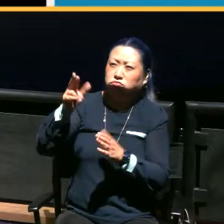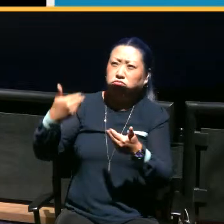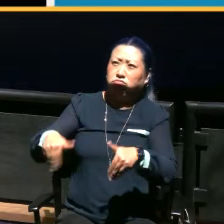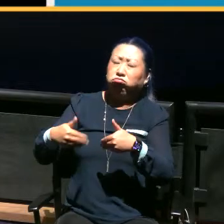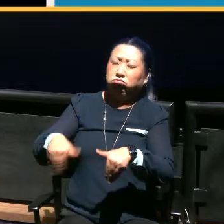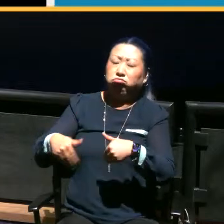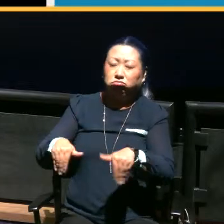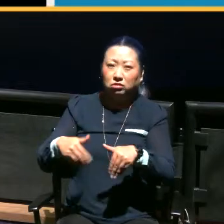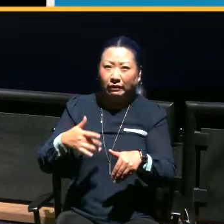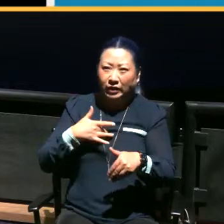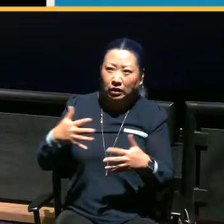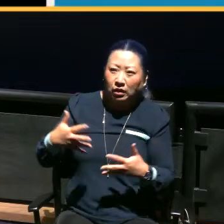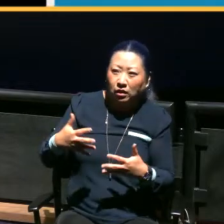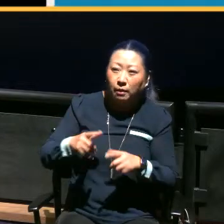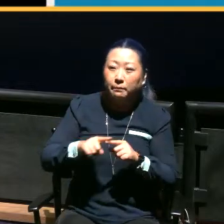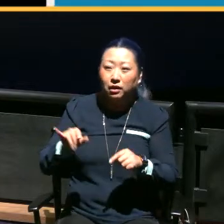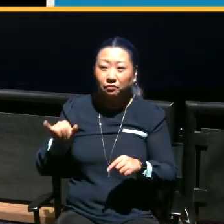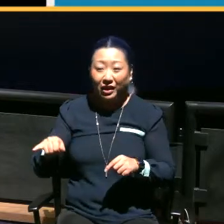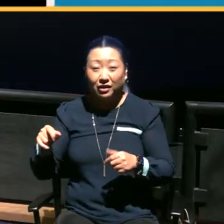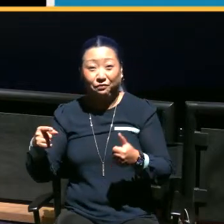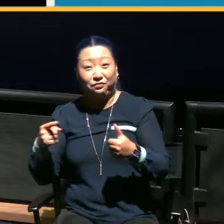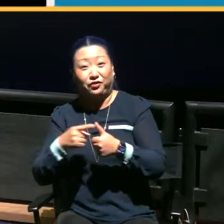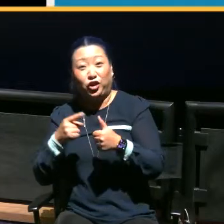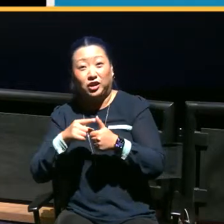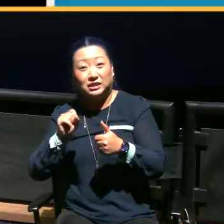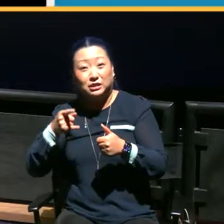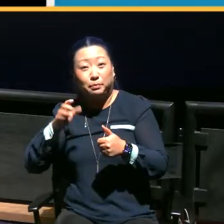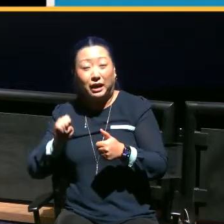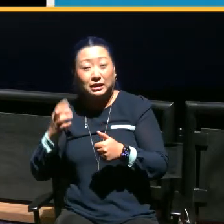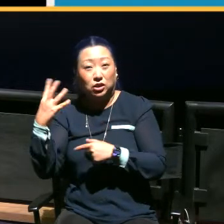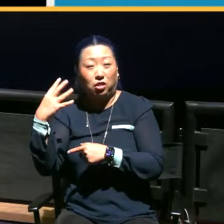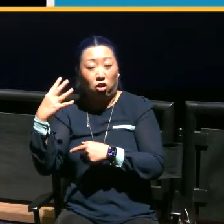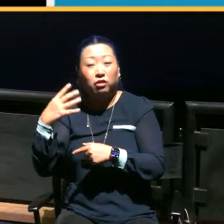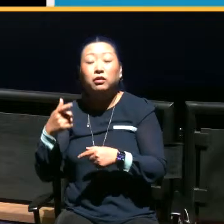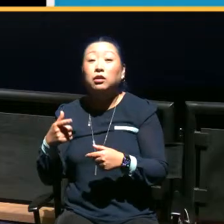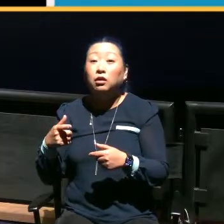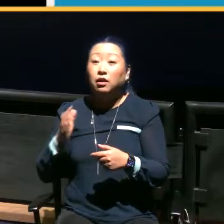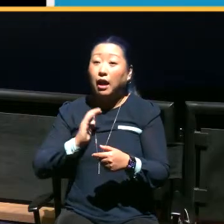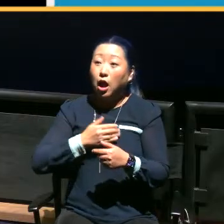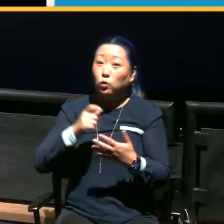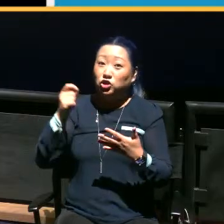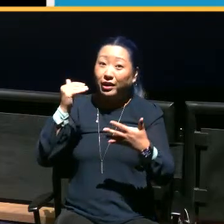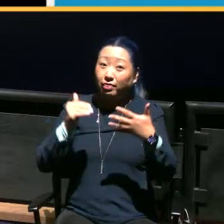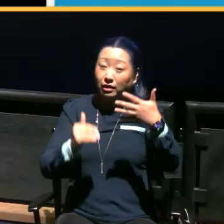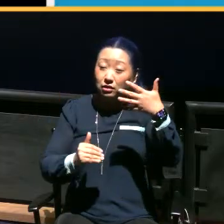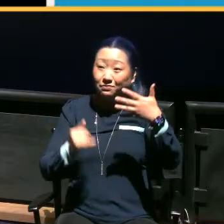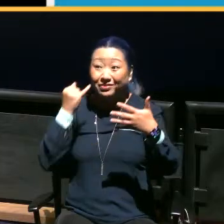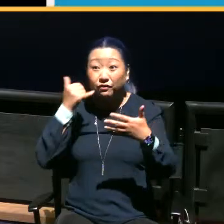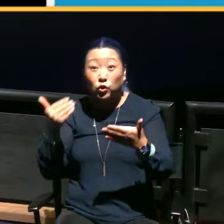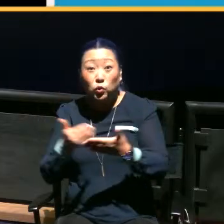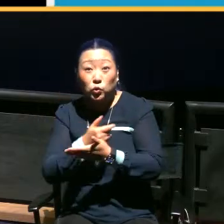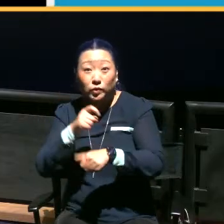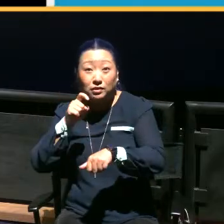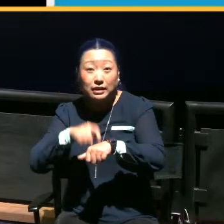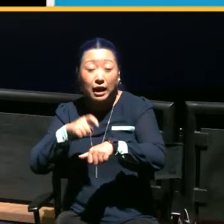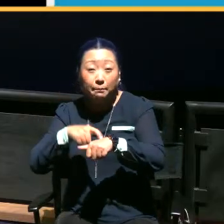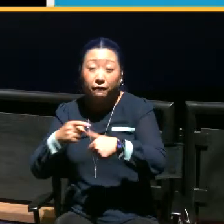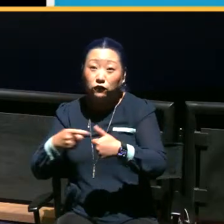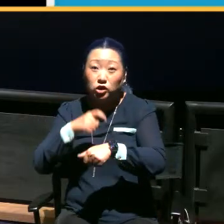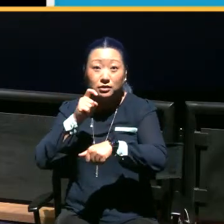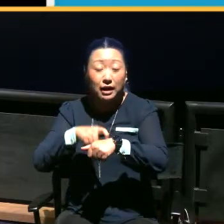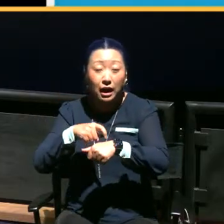This is me on my very first spacewalk. So on our checklist, when you're a new-time spacewalk,